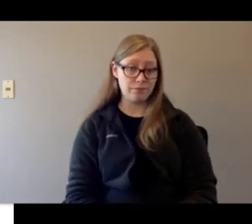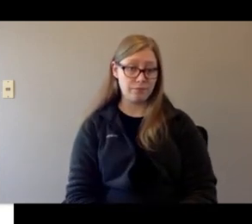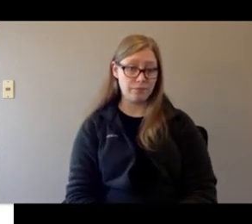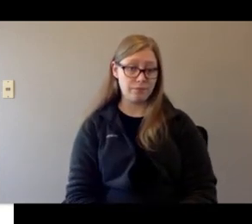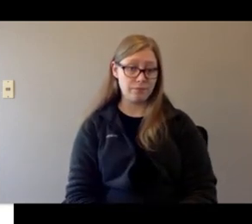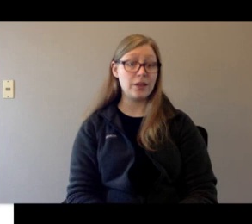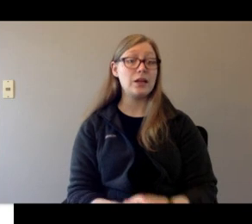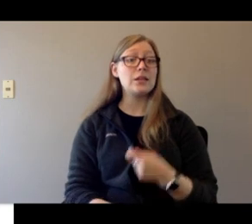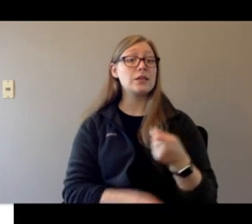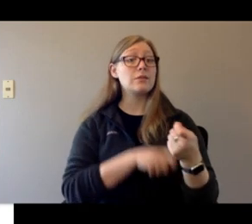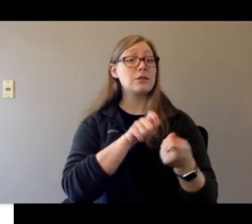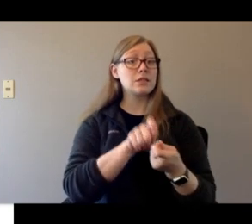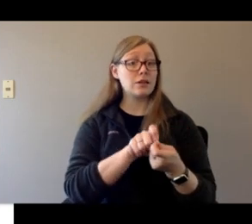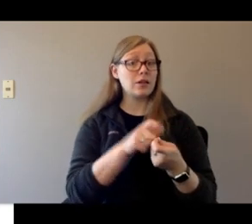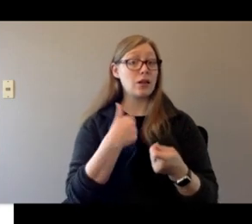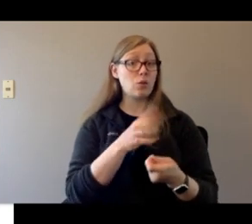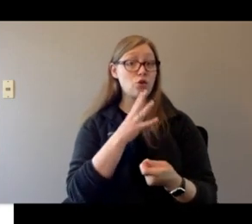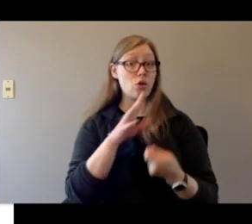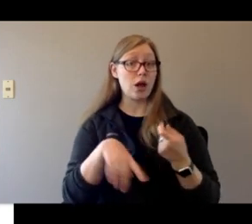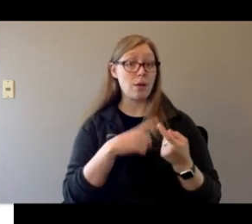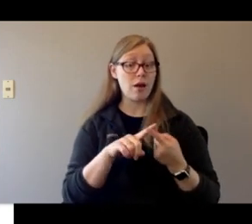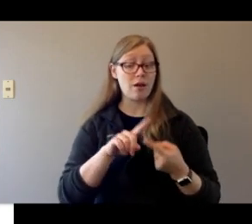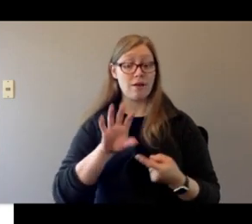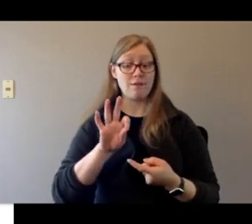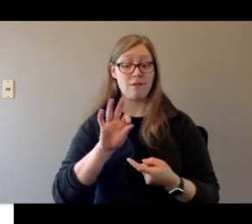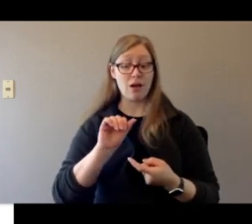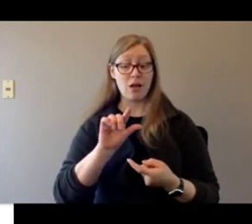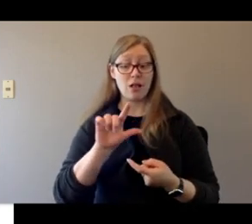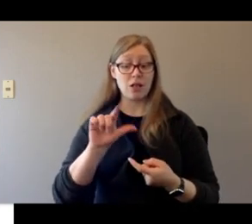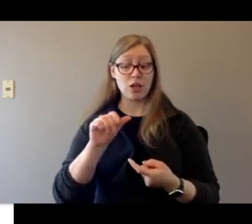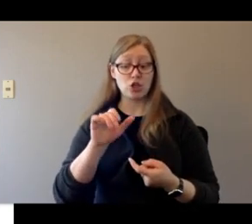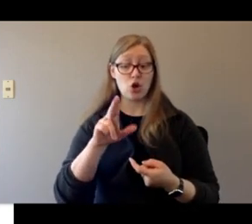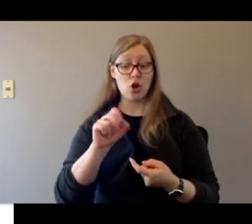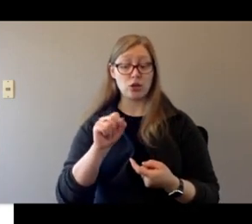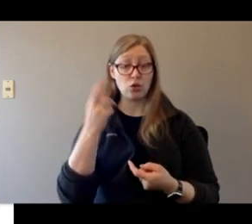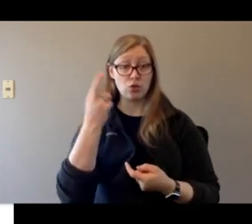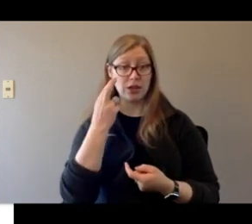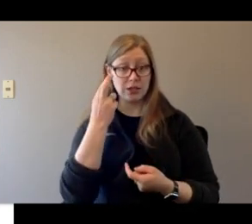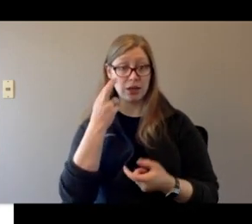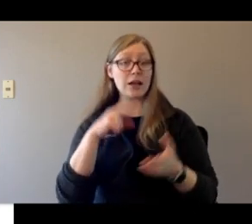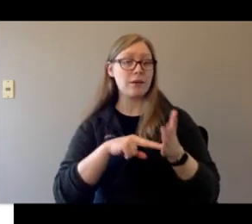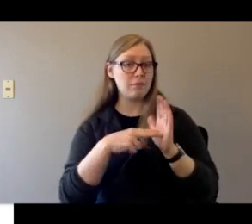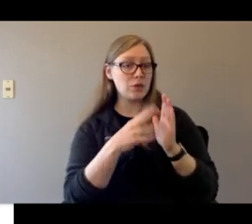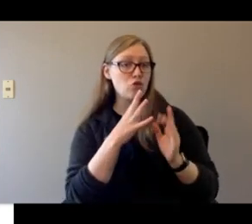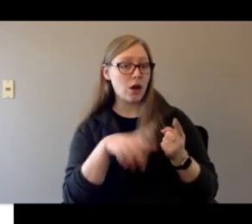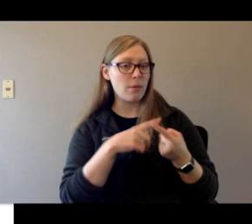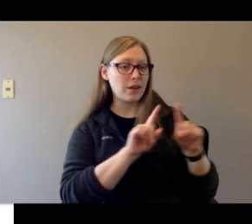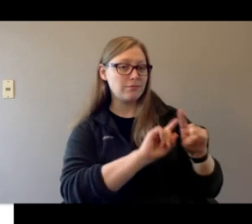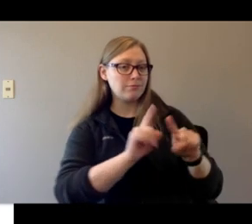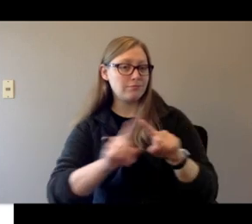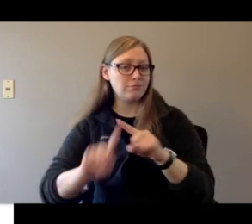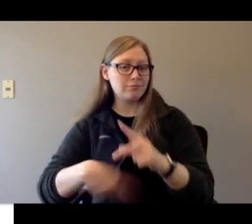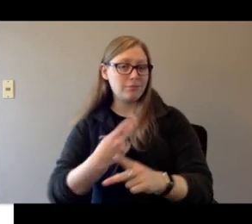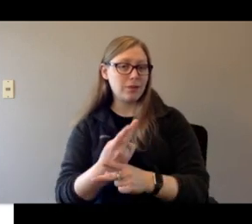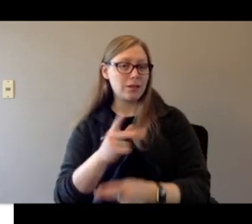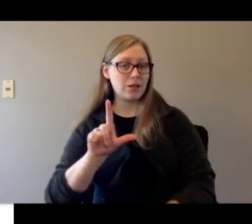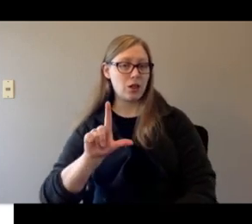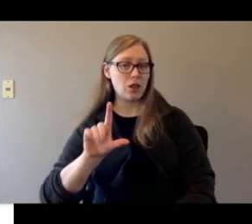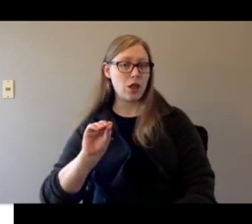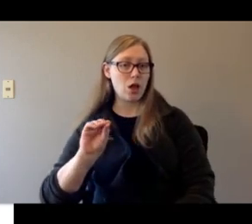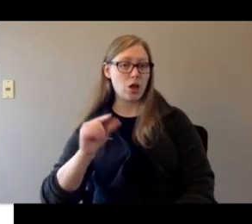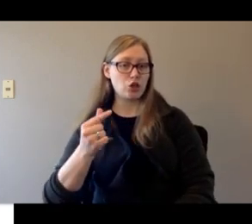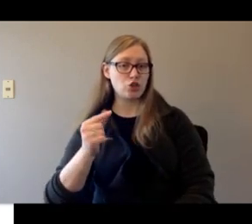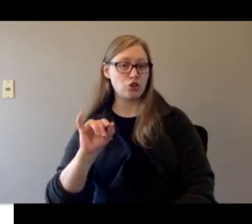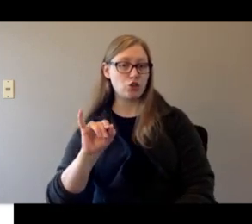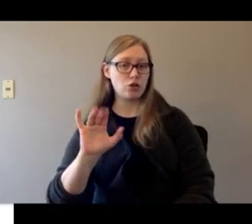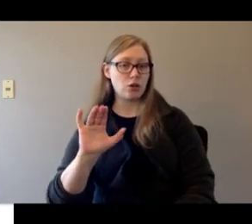specifically, when we're talking about fallacious reasoning, we're talking about different types of logical fallacies. Now, a logical